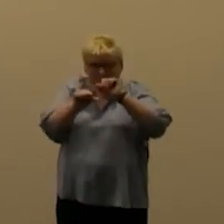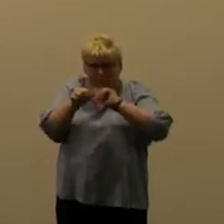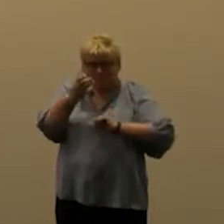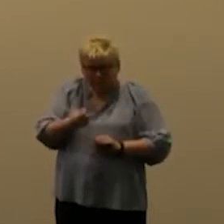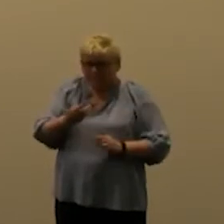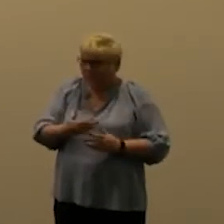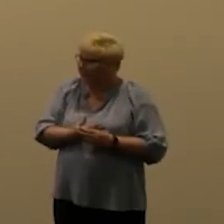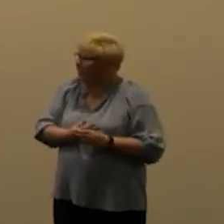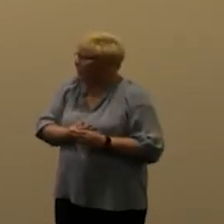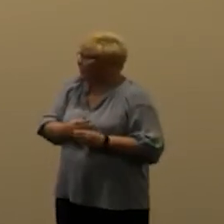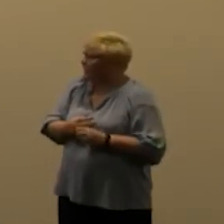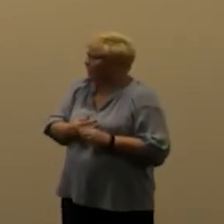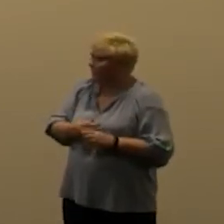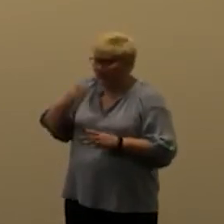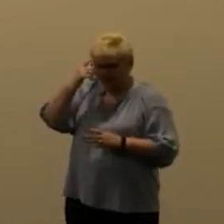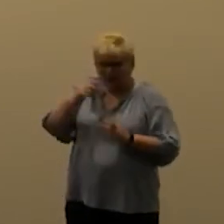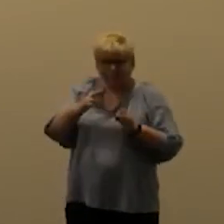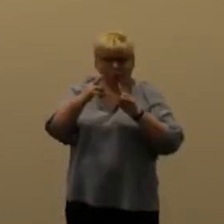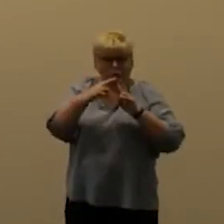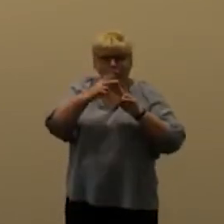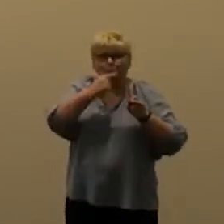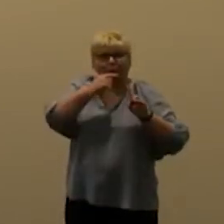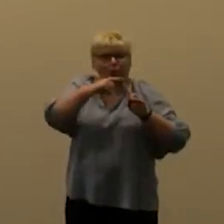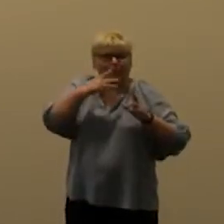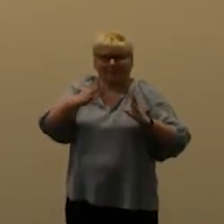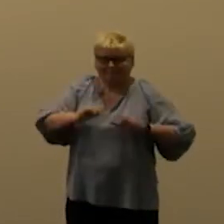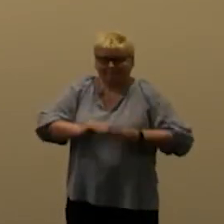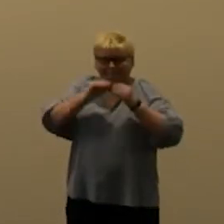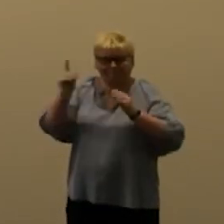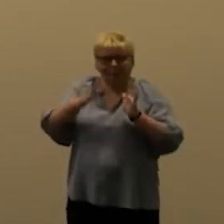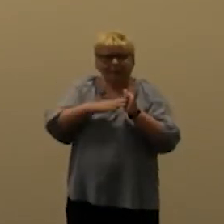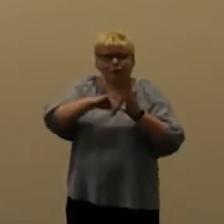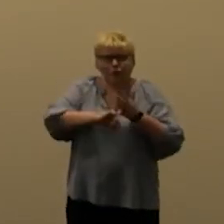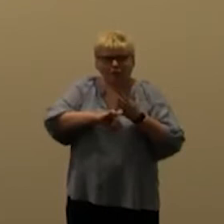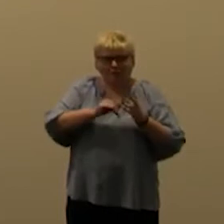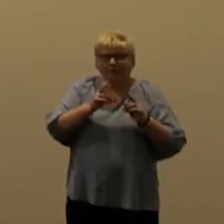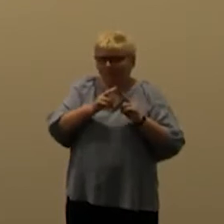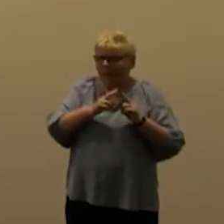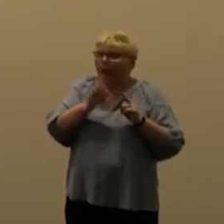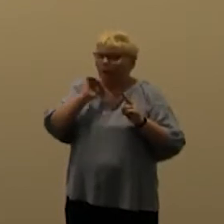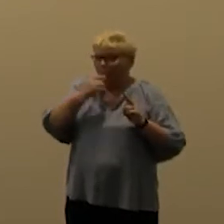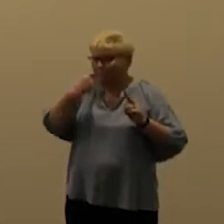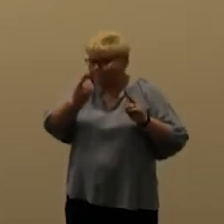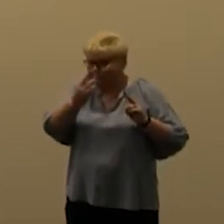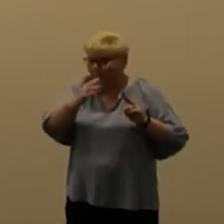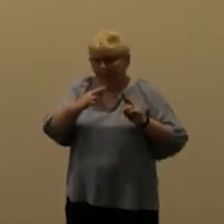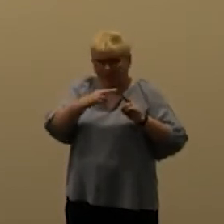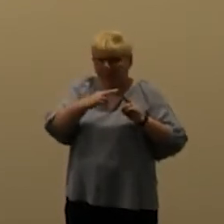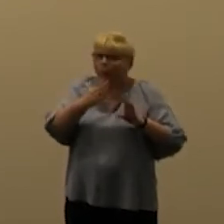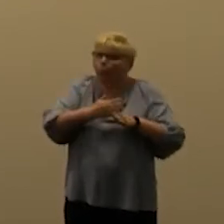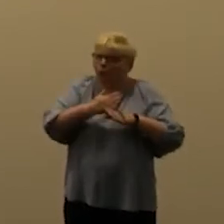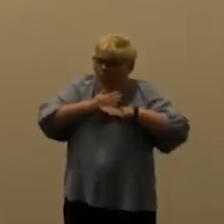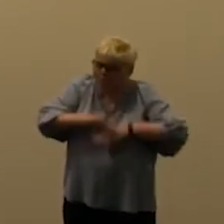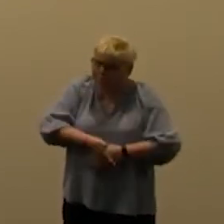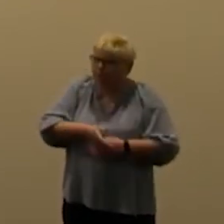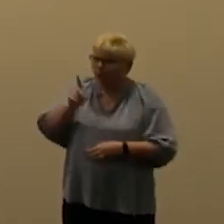that did this, I think the 2 premier field engineers at Microsoft, I got a shout at them towards the end. But the work that they've done, they've got